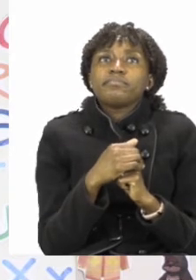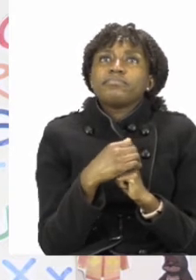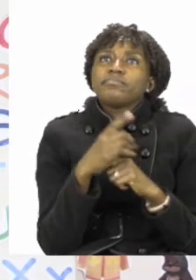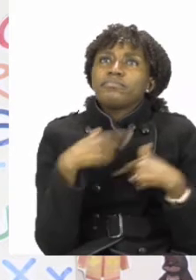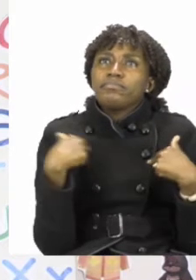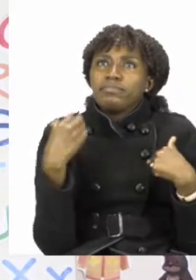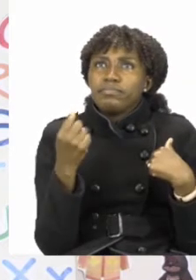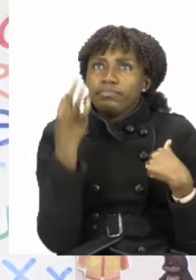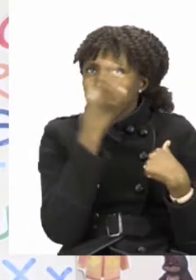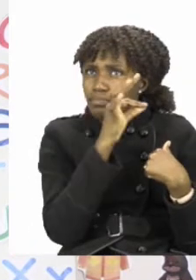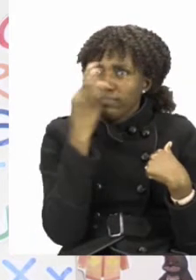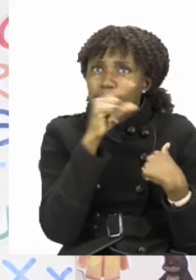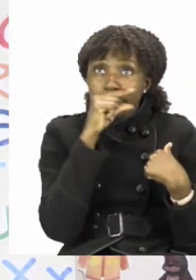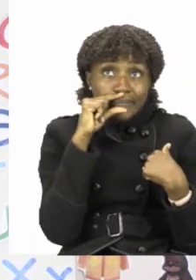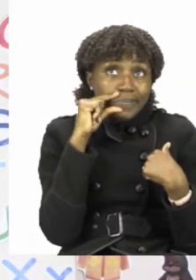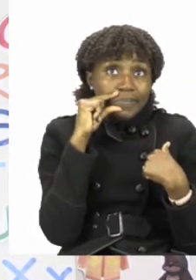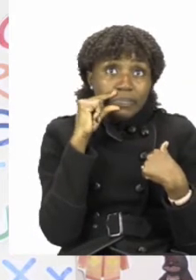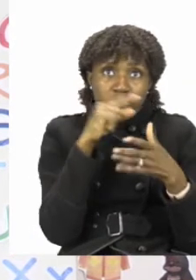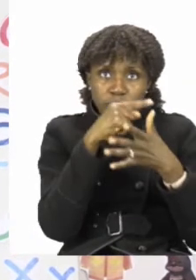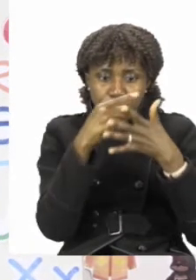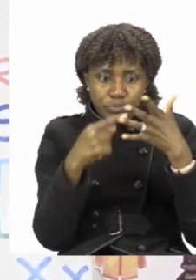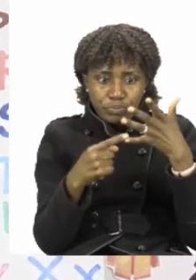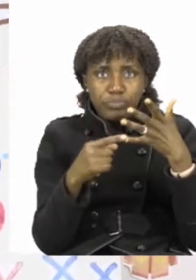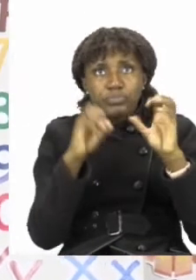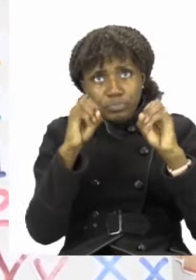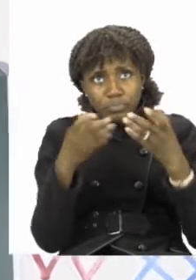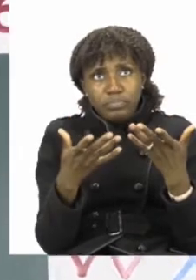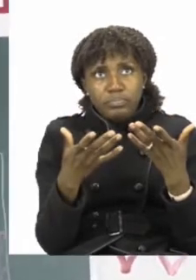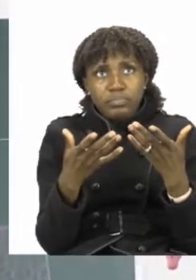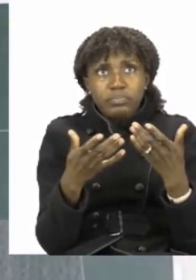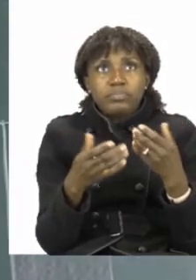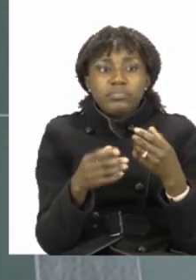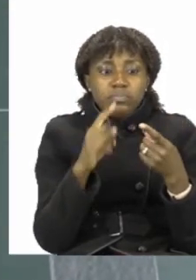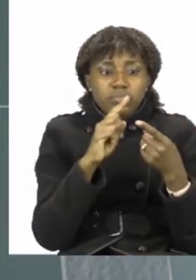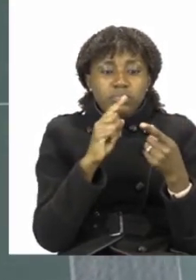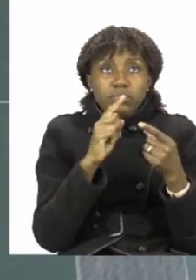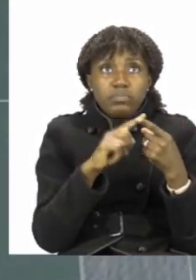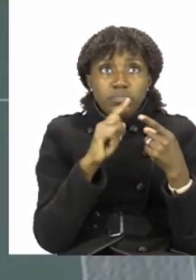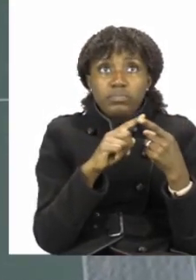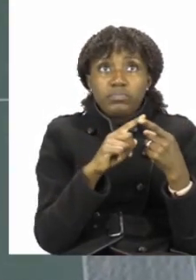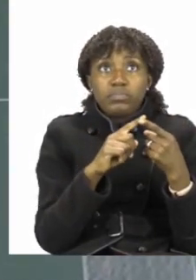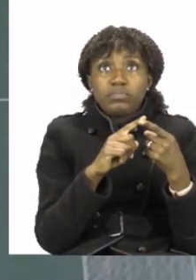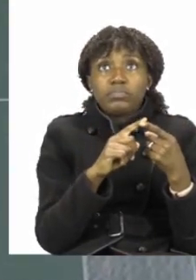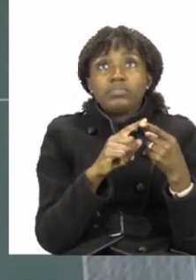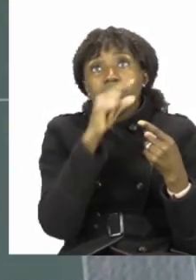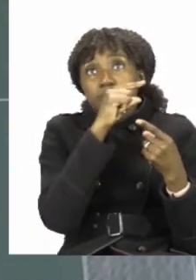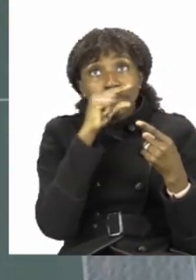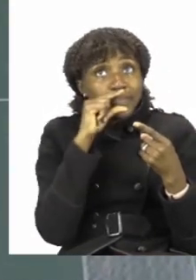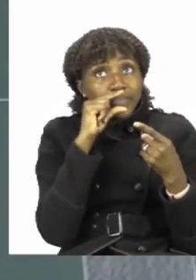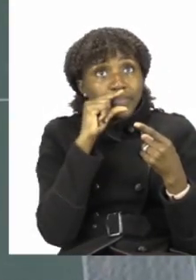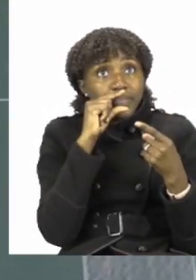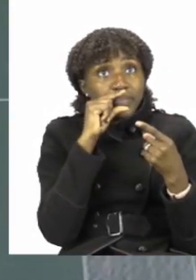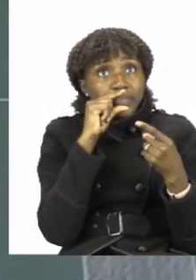the flower name and the numbers. So, our flower names are on this side. What